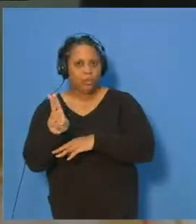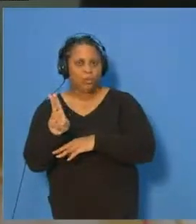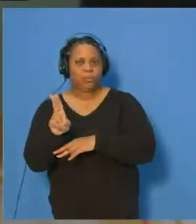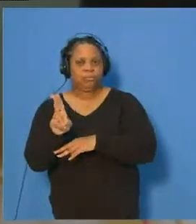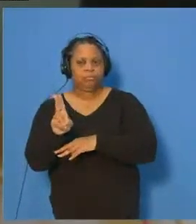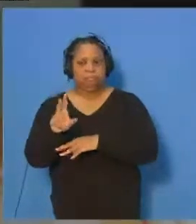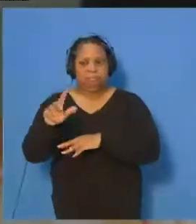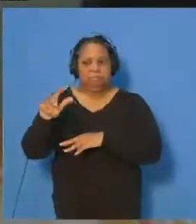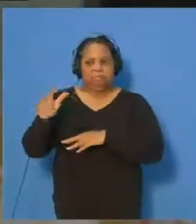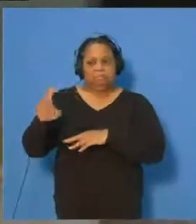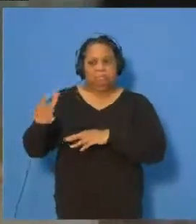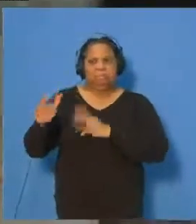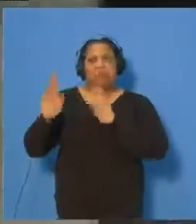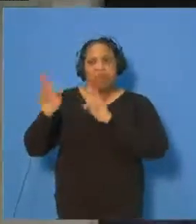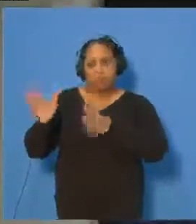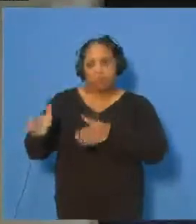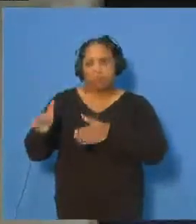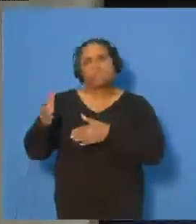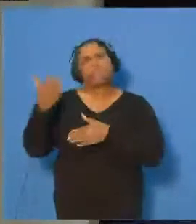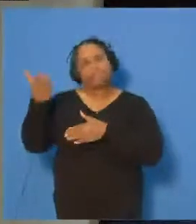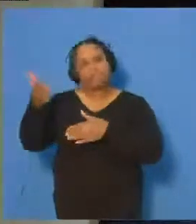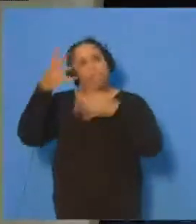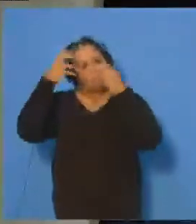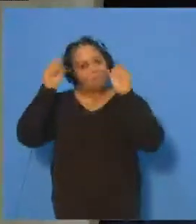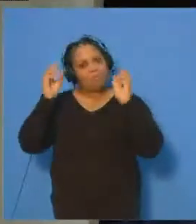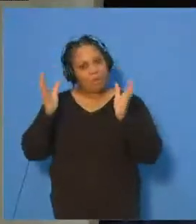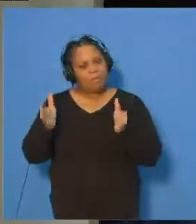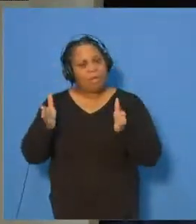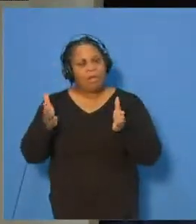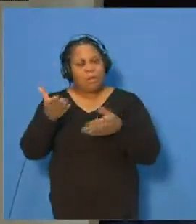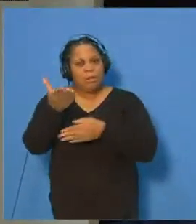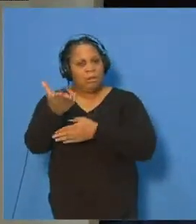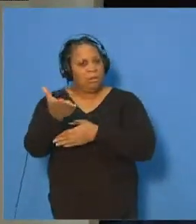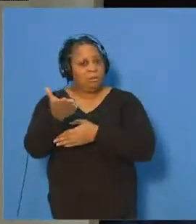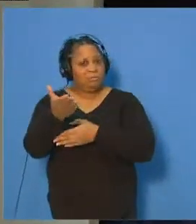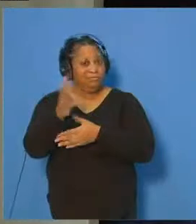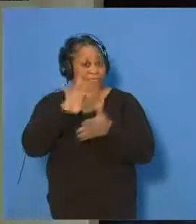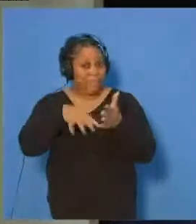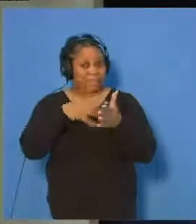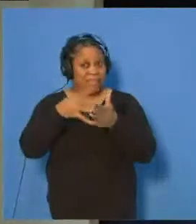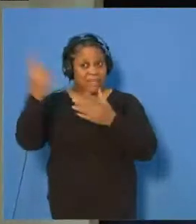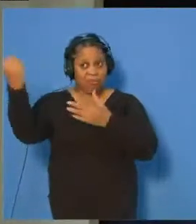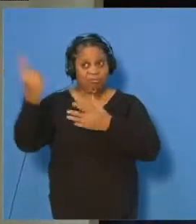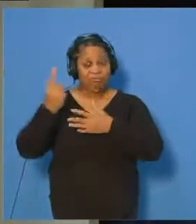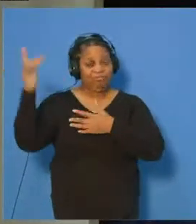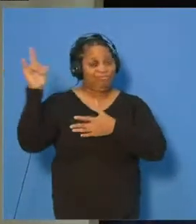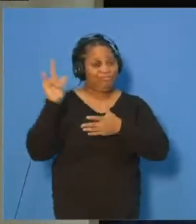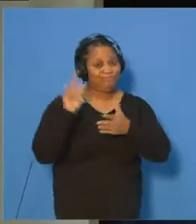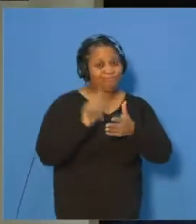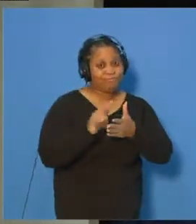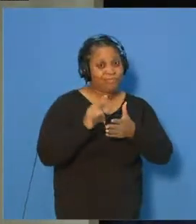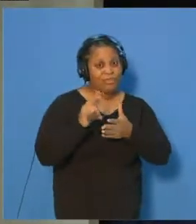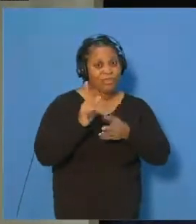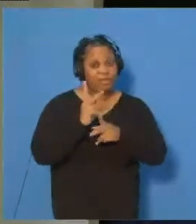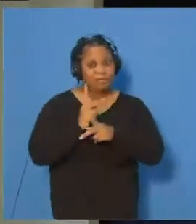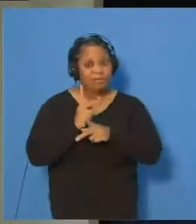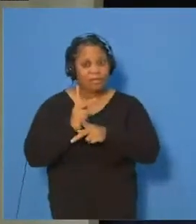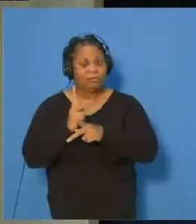And my next question is for the Honorable Premier. Is there any scheduled incoming flights coming to Bermuda housing